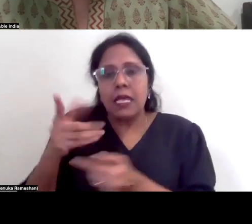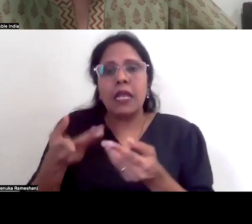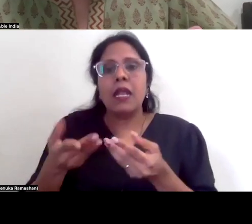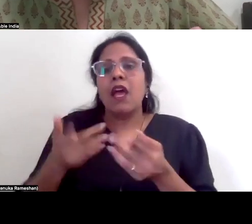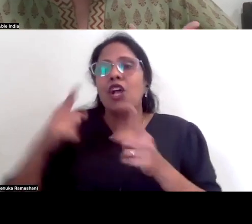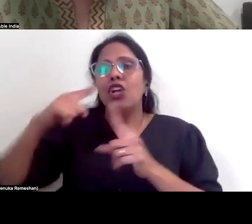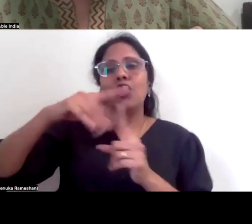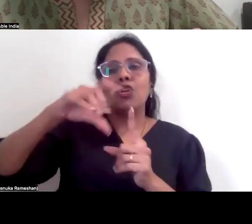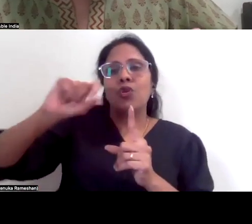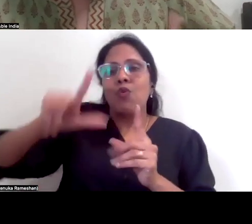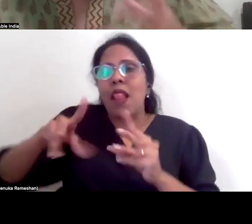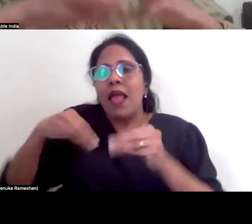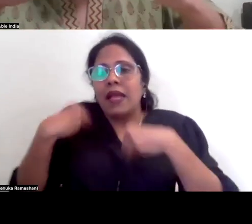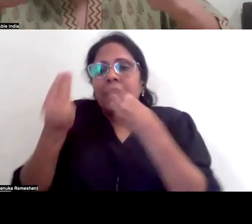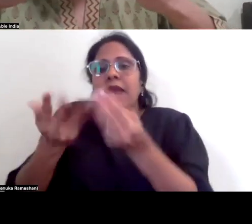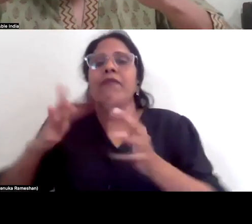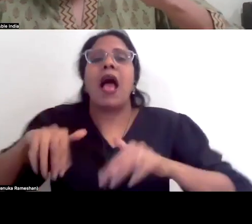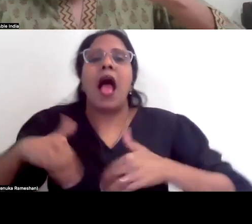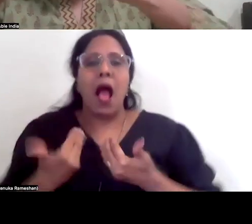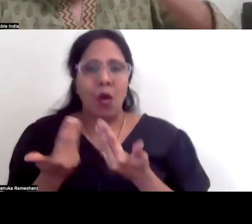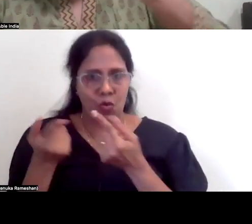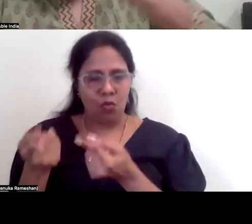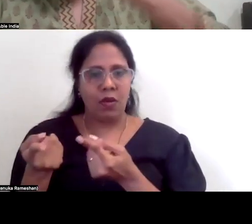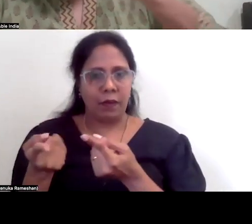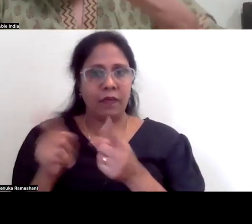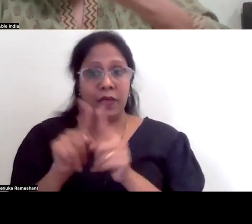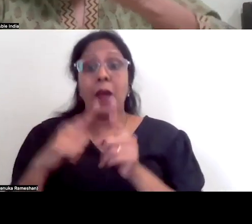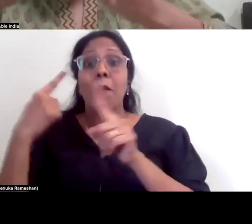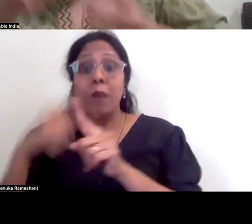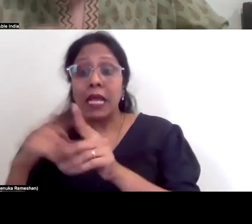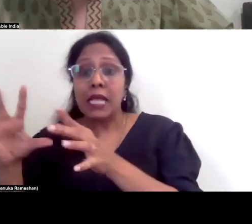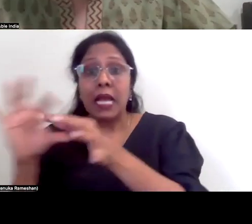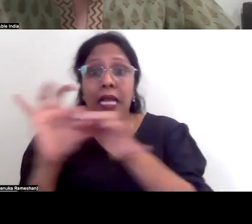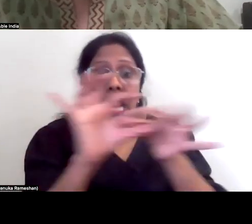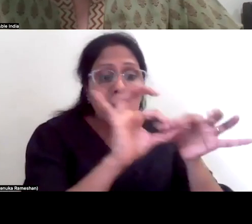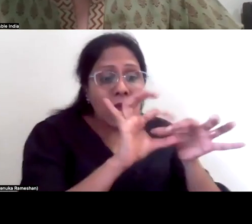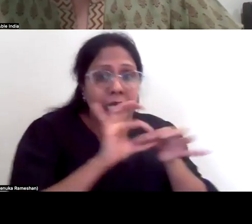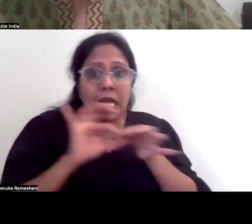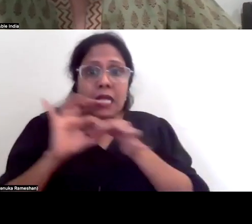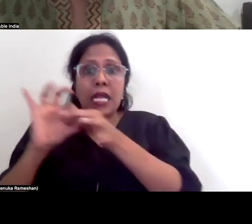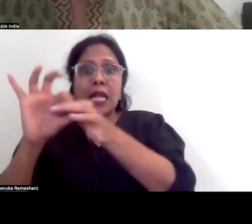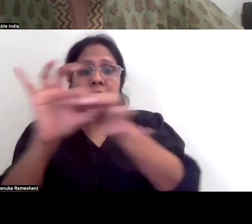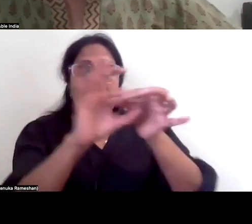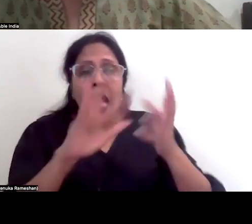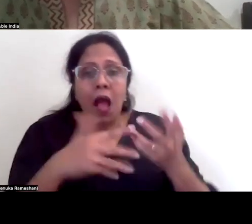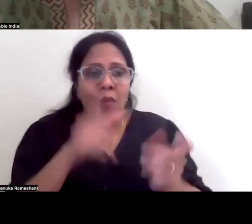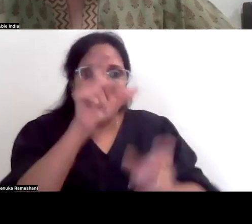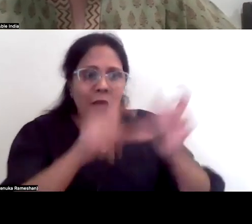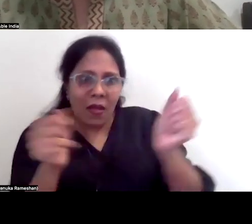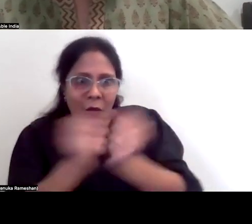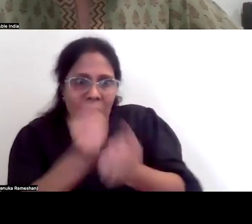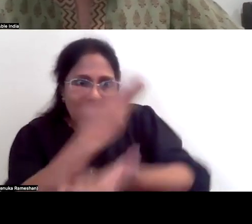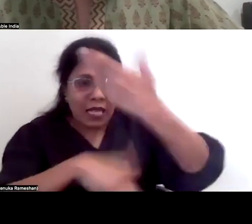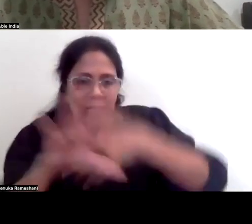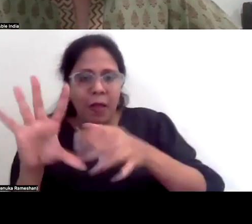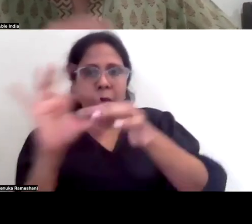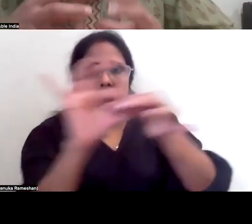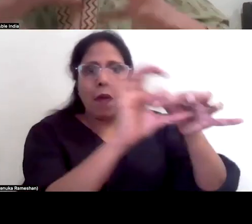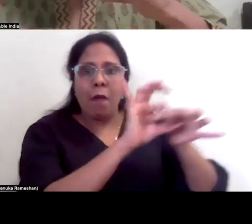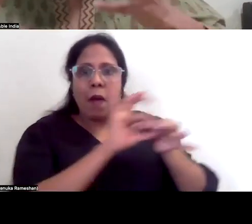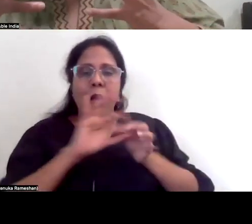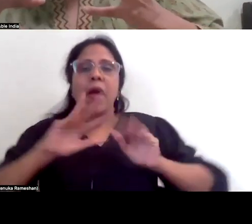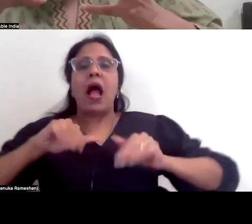think the best way to explain that, and also how connections can be built between persons with disability, the best example is our